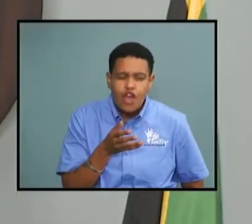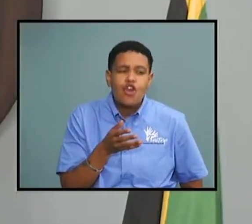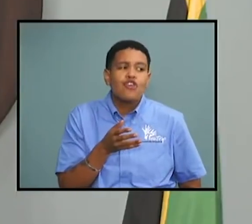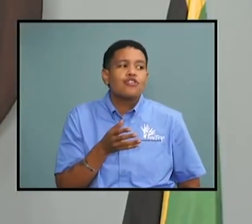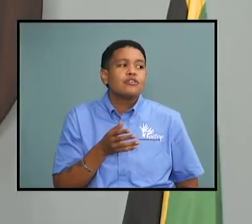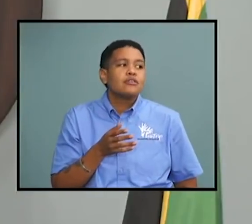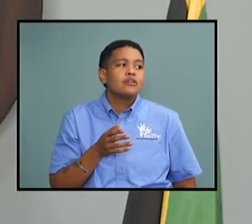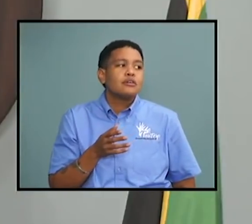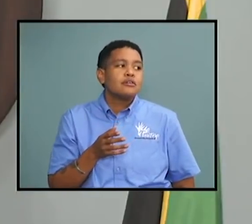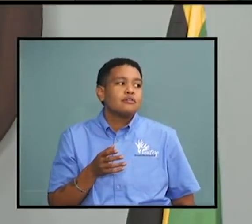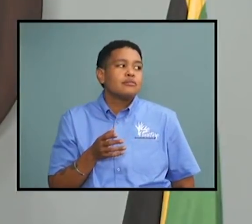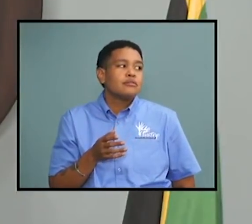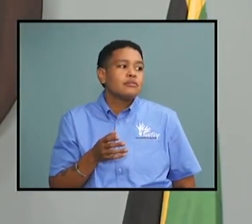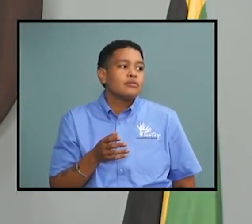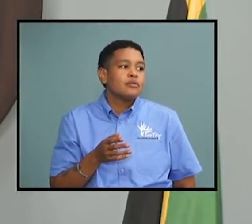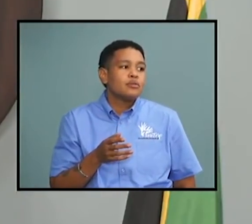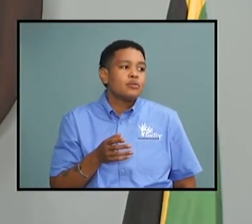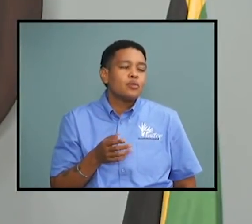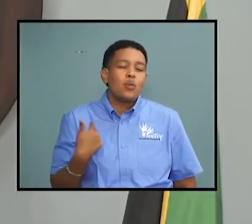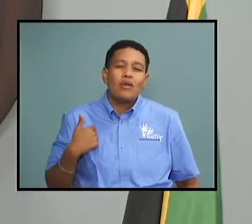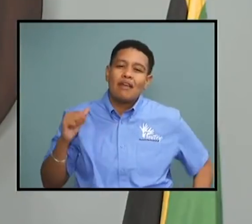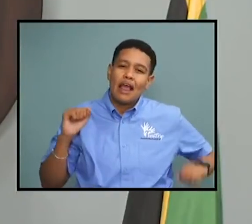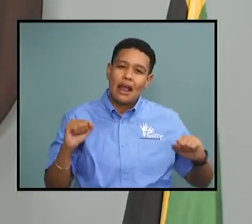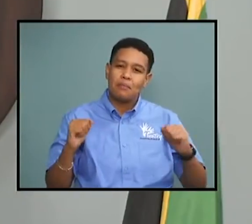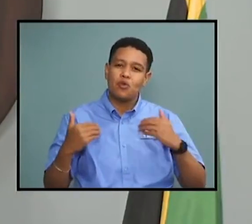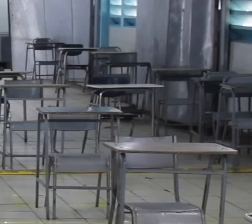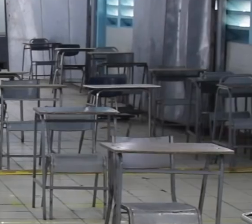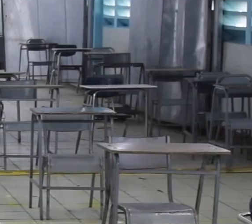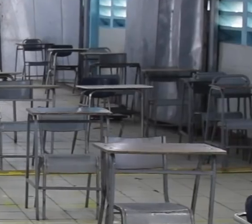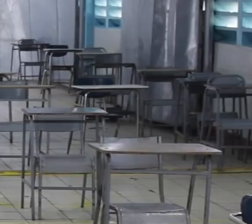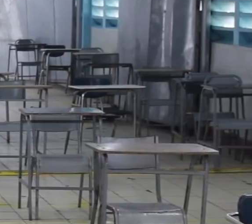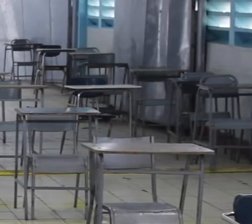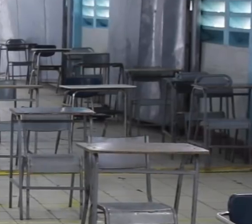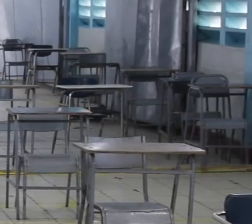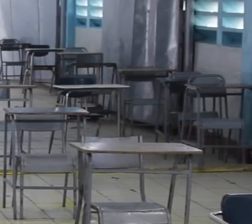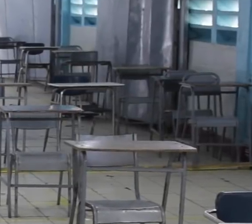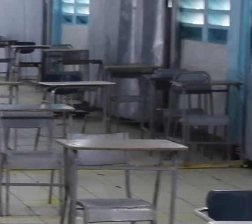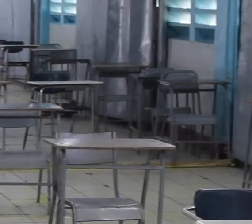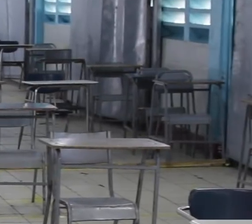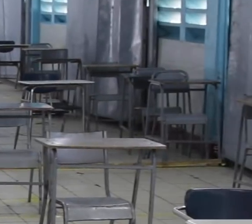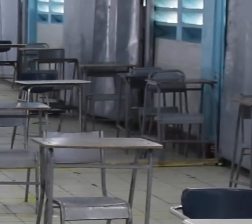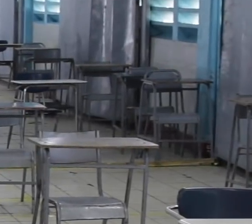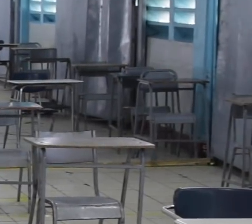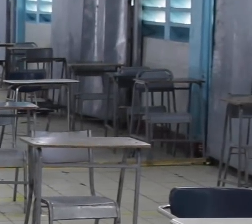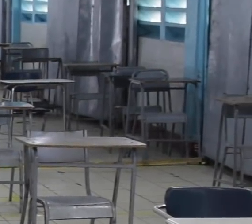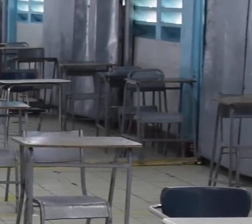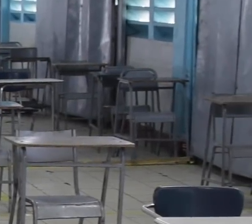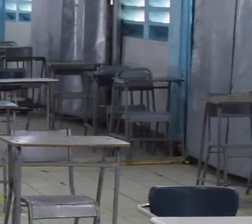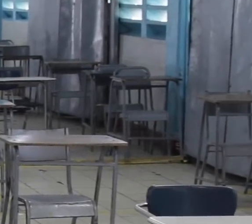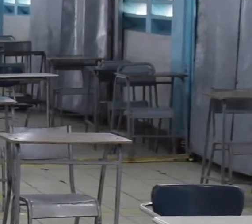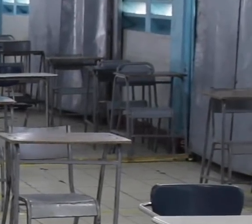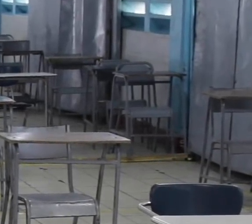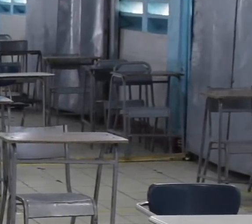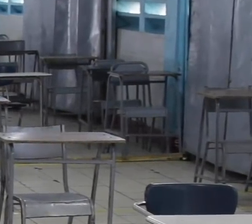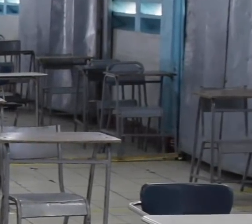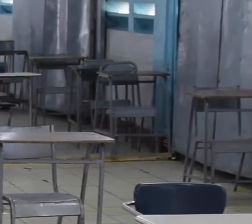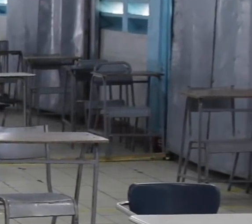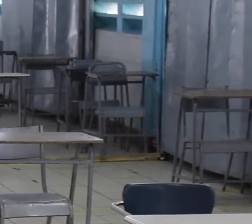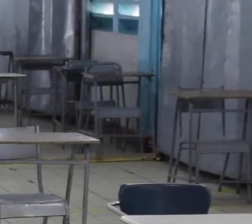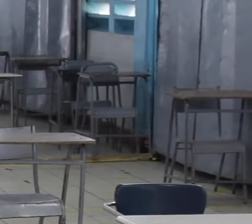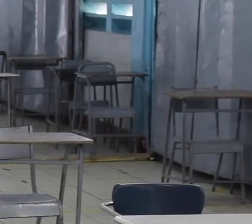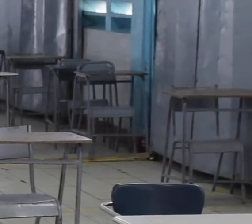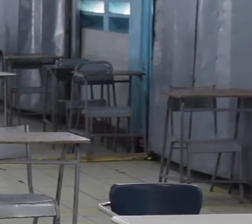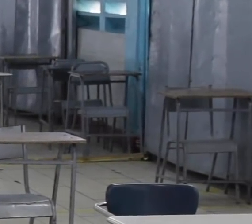able to have what I would regard as a very successful year. Mr. Samuda also outlined the steps taken by the ministry